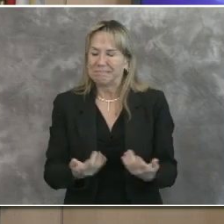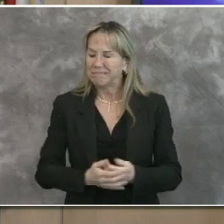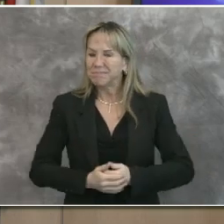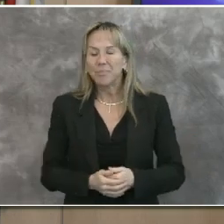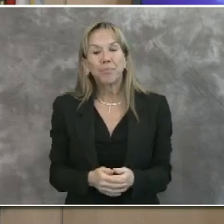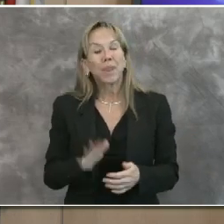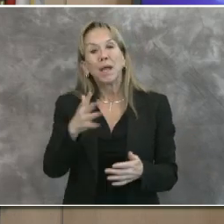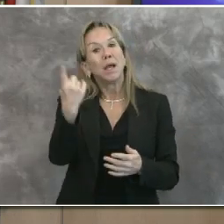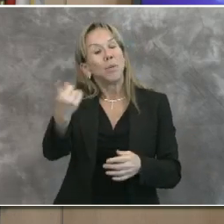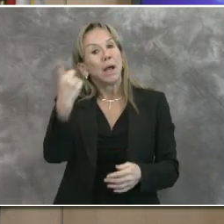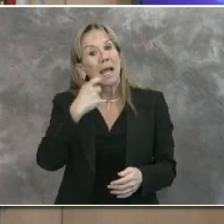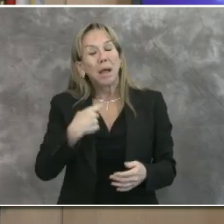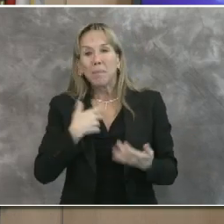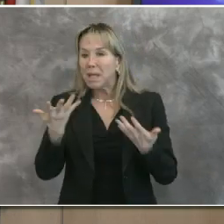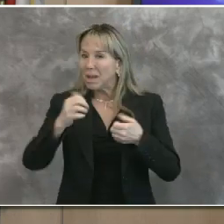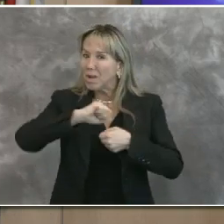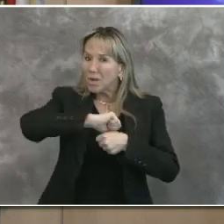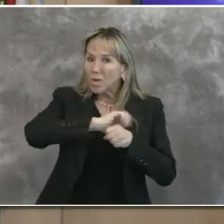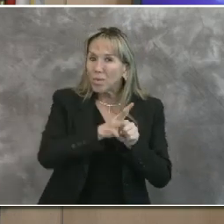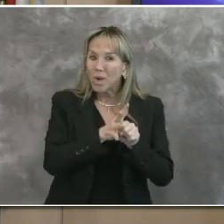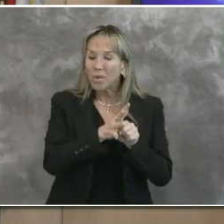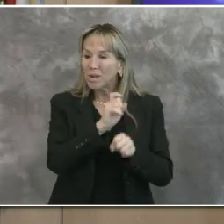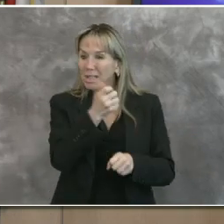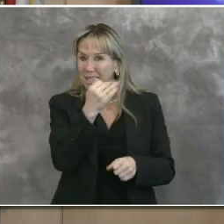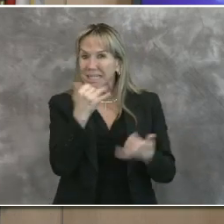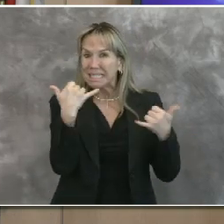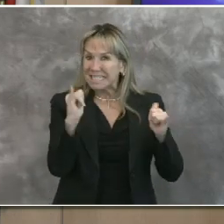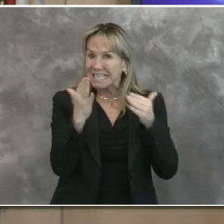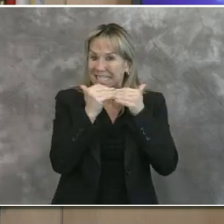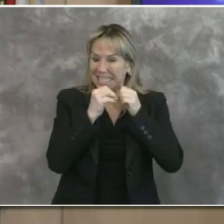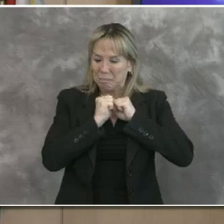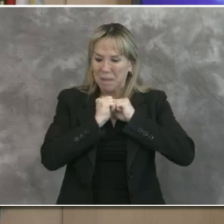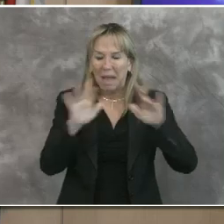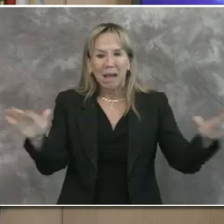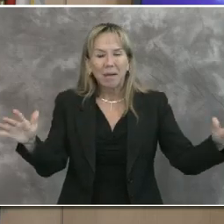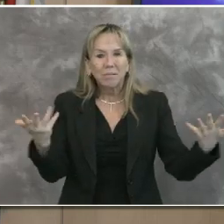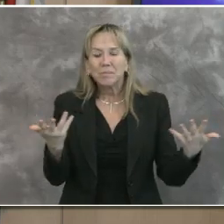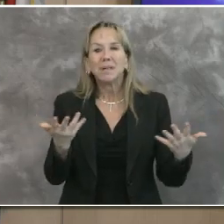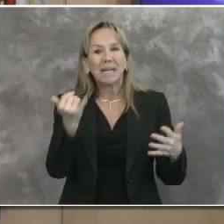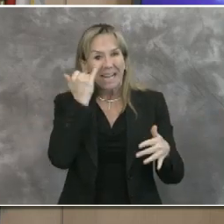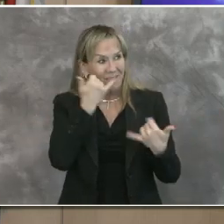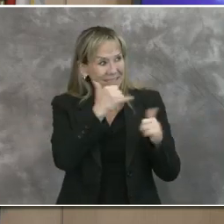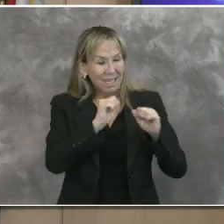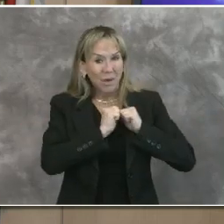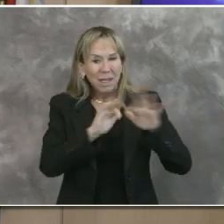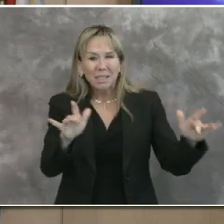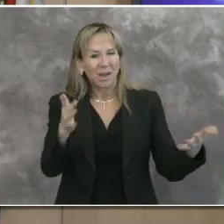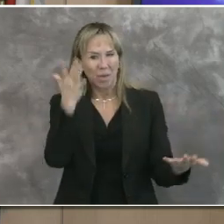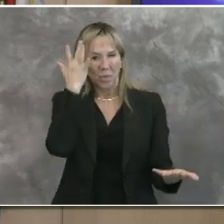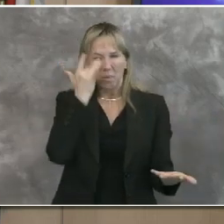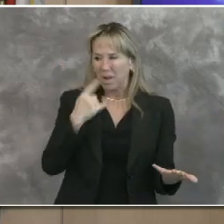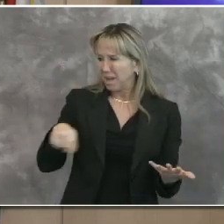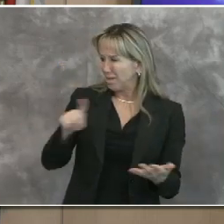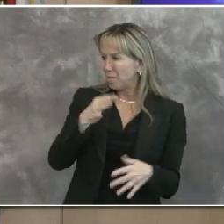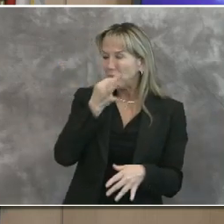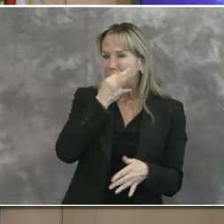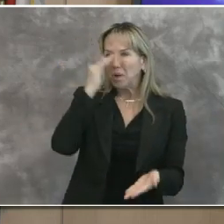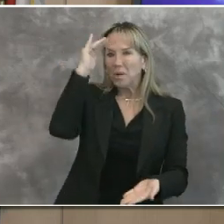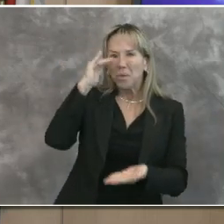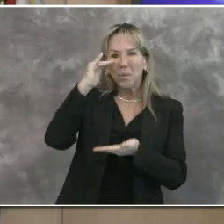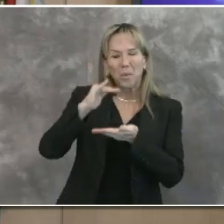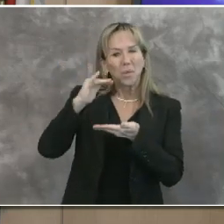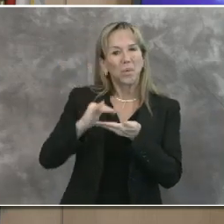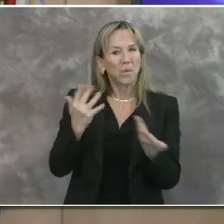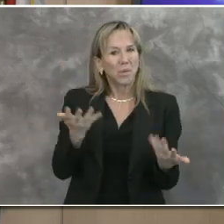given coronavirus is just as contagious as it was at the beginning, how is it we could contemplate easing without expecting a significant and